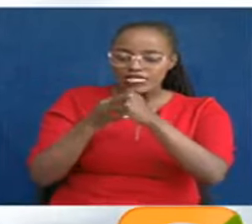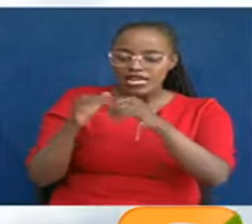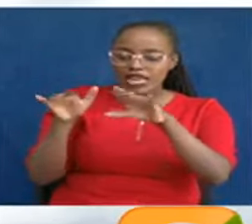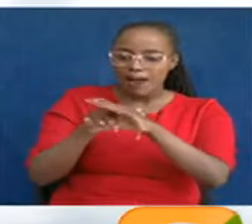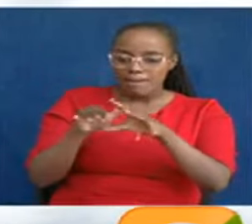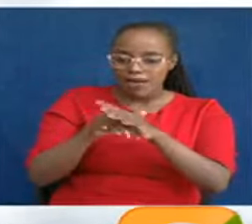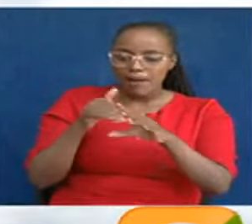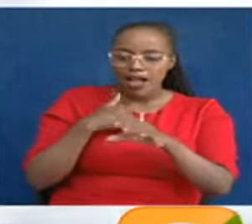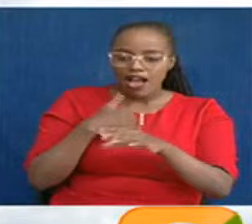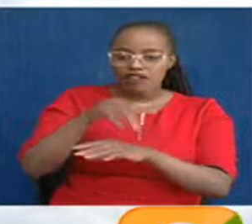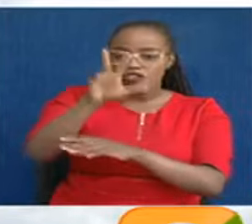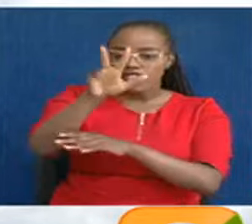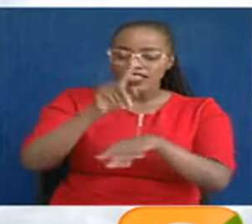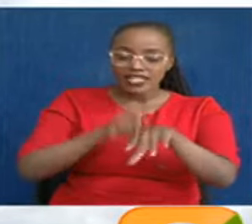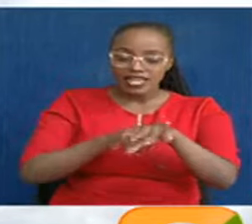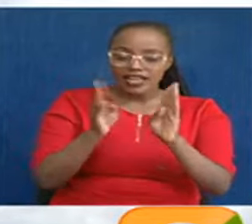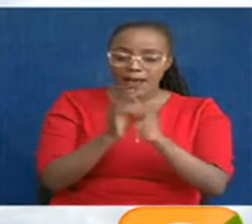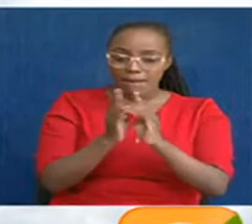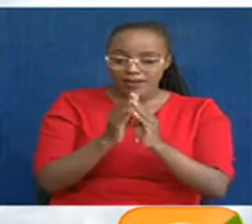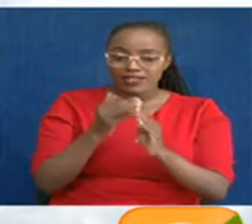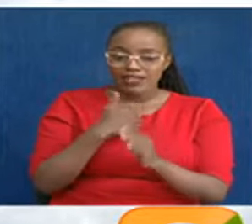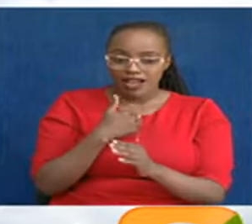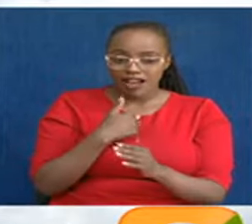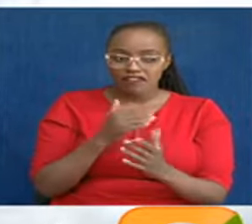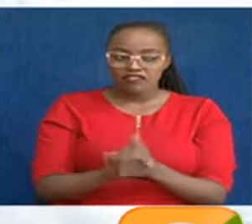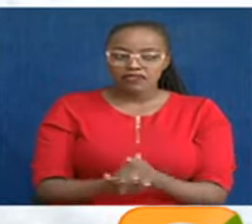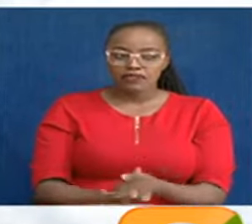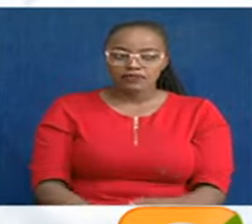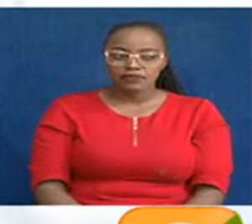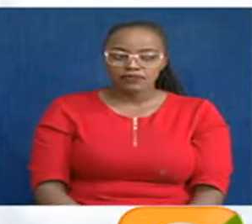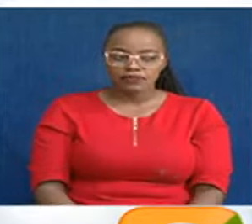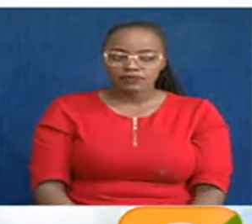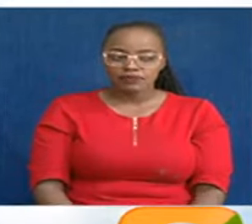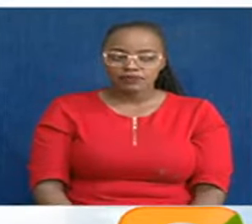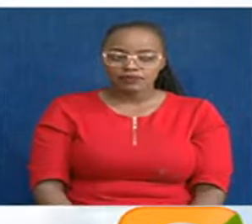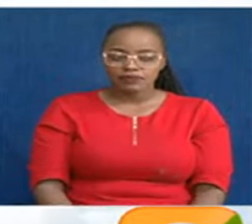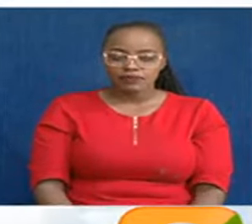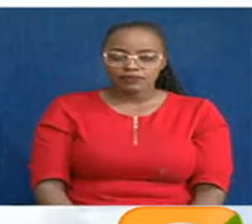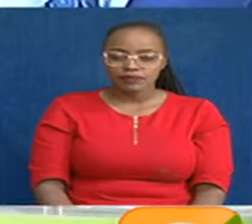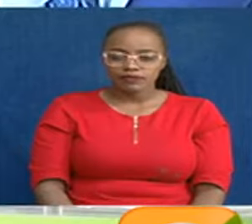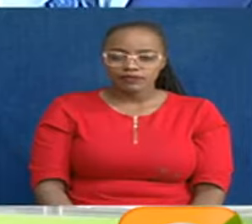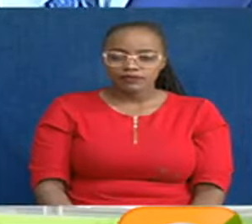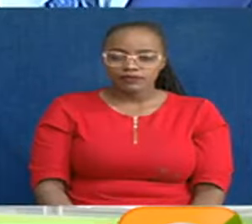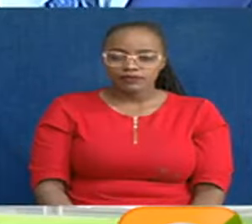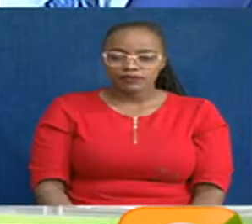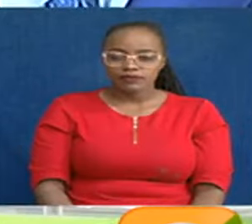sitting for the third time. Stephen Leto, Citizen TV, Nairobi.